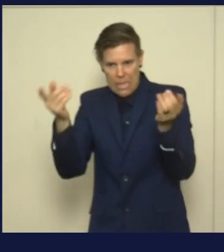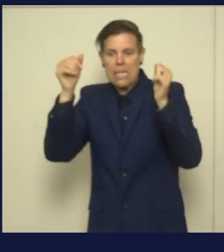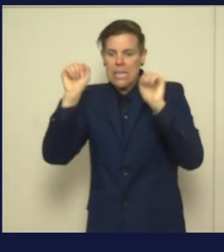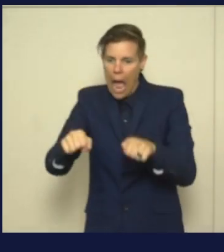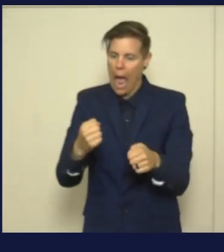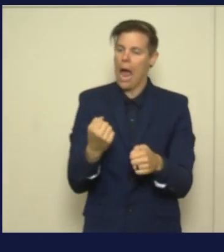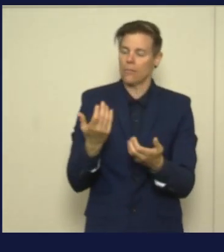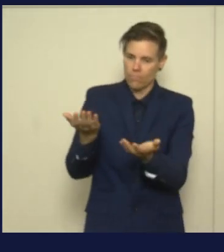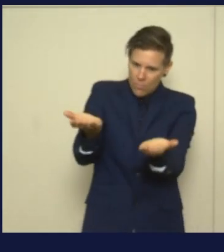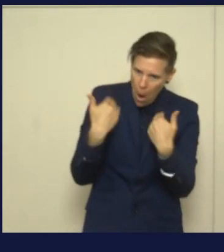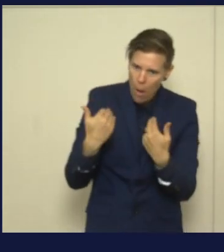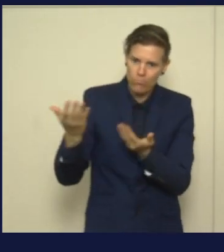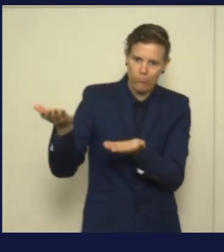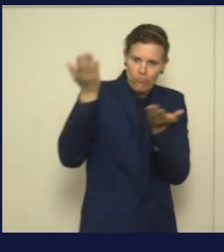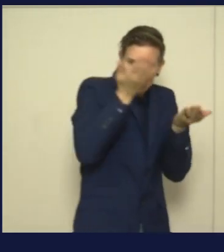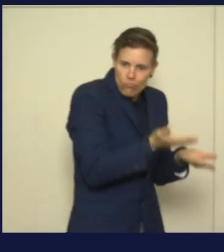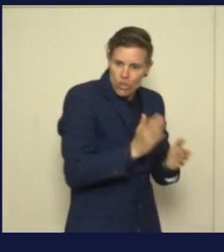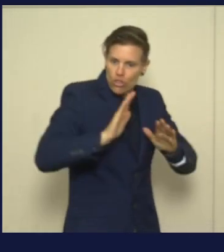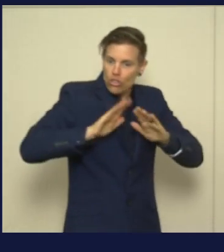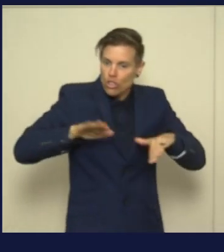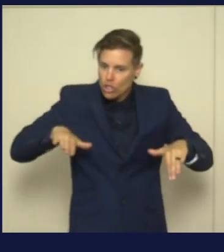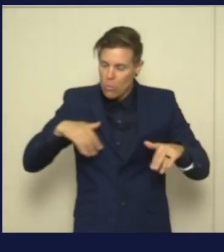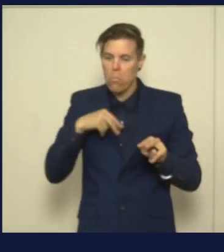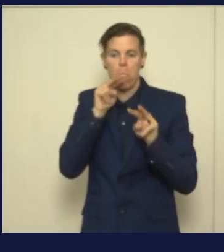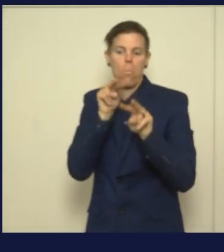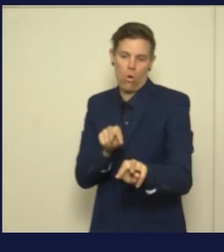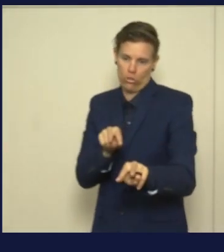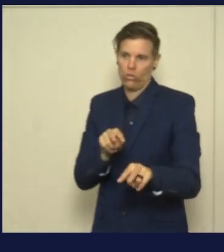how you enroll. You go to